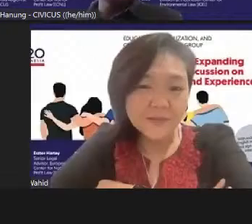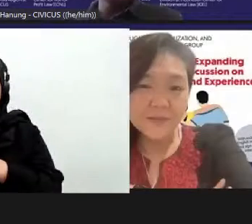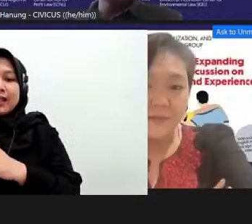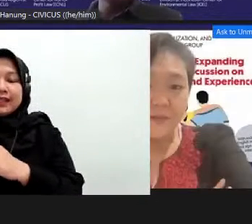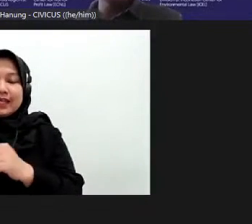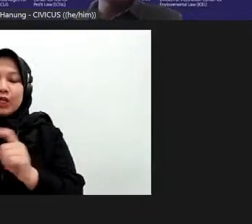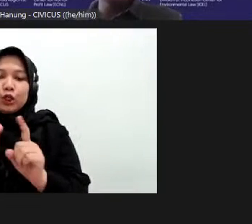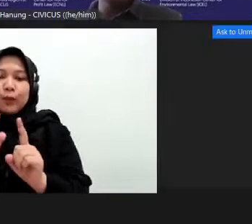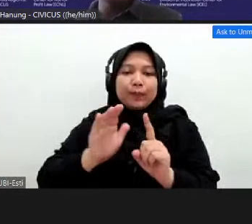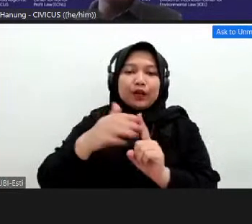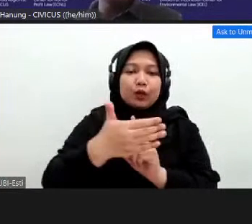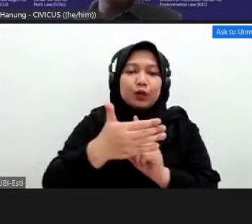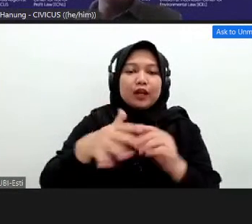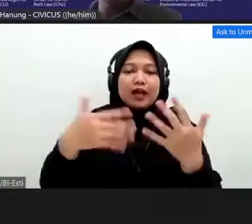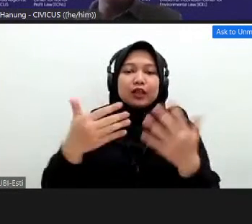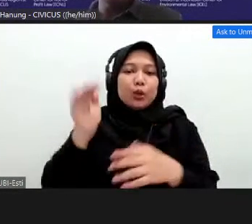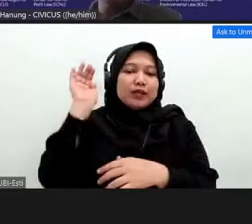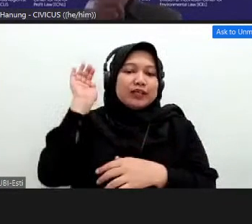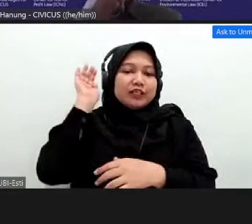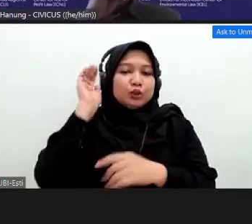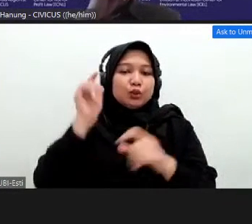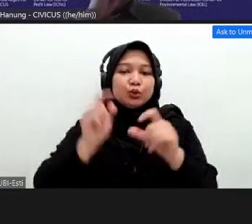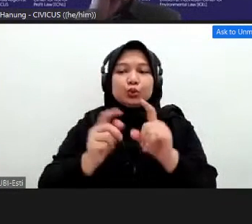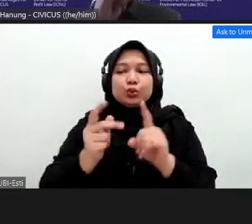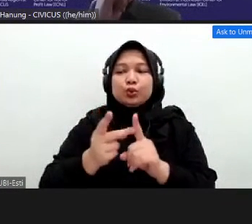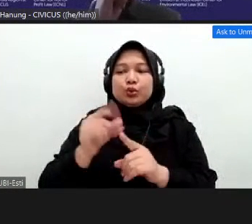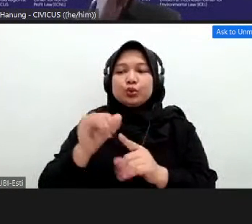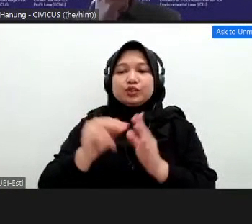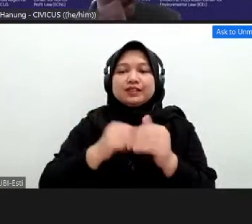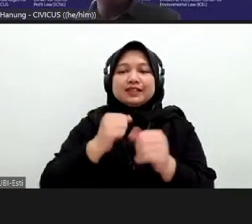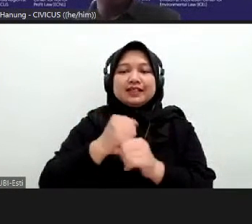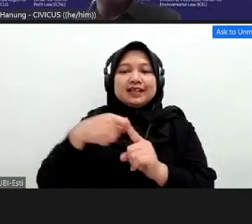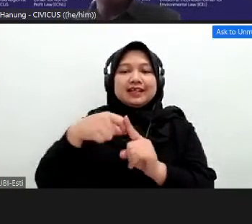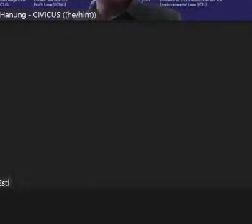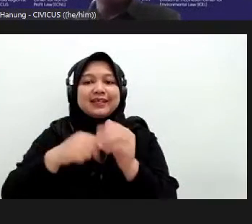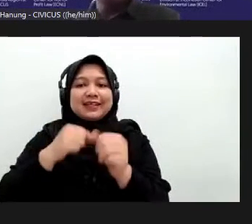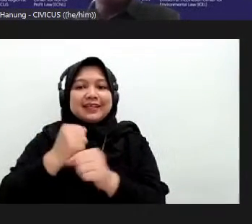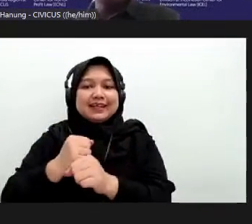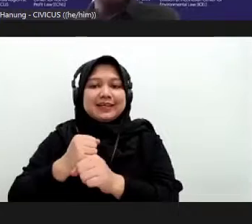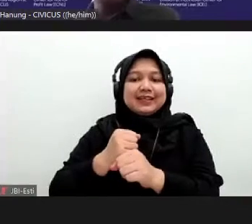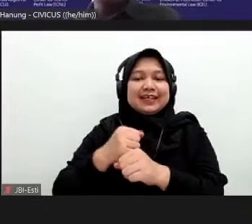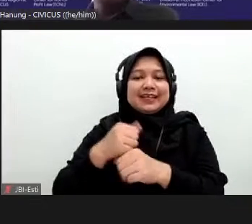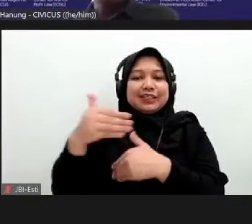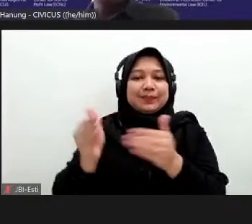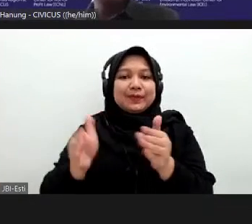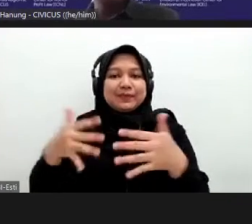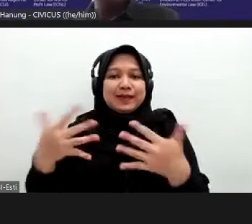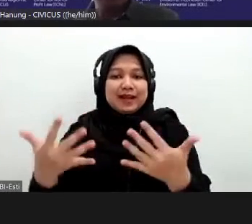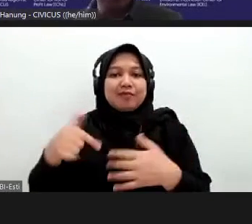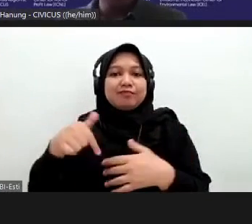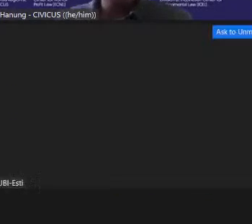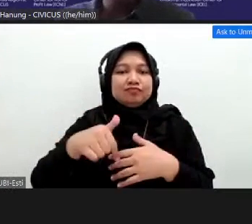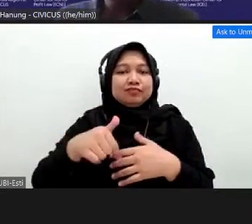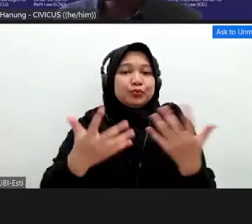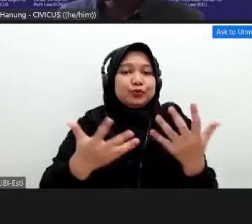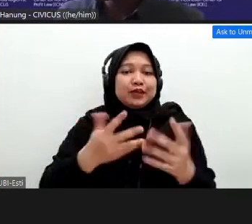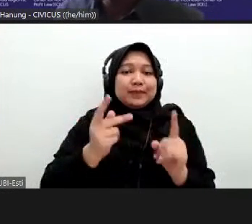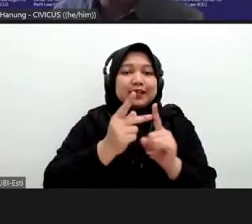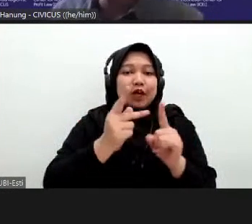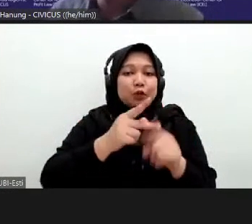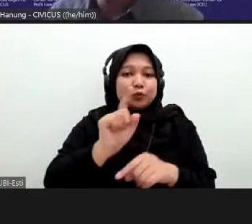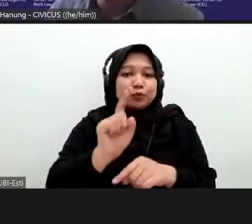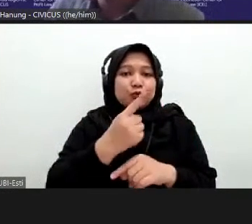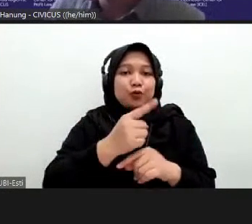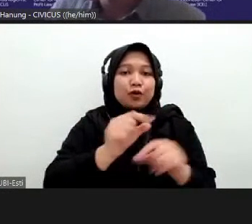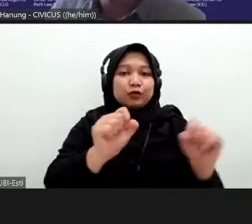press the country to give protection or shrinking of the civic space? First of all, I would like to give the floor to Mr. Hanung.